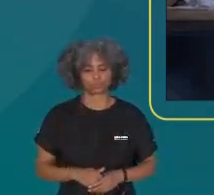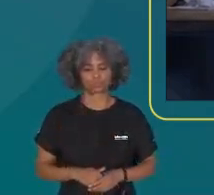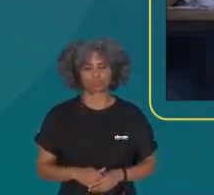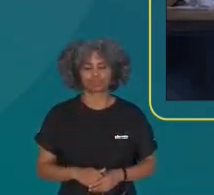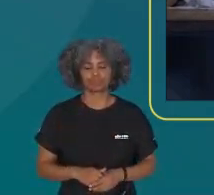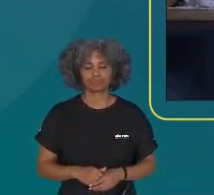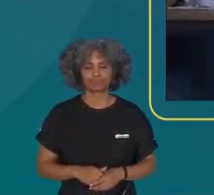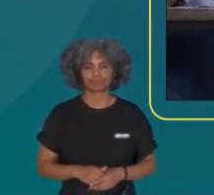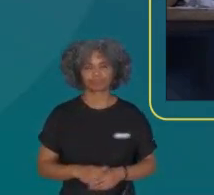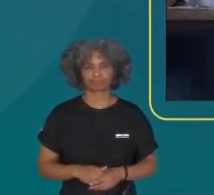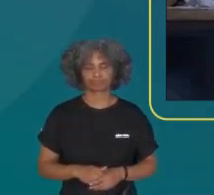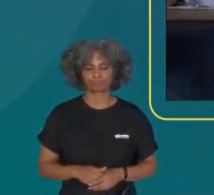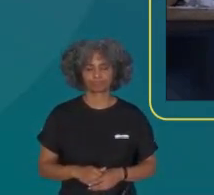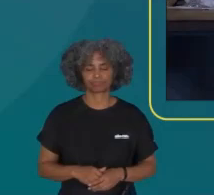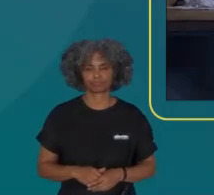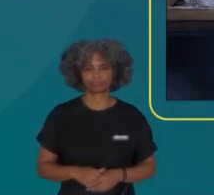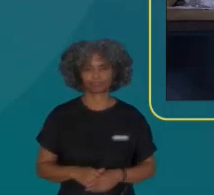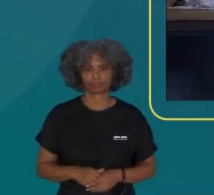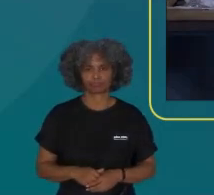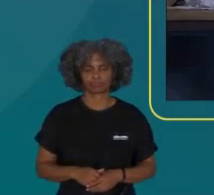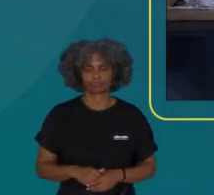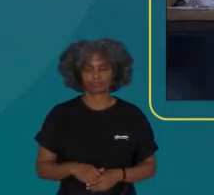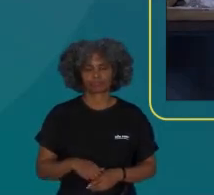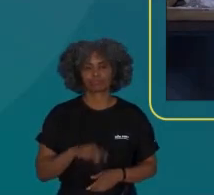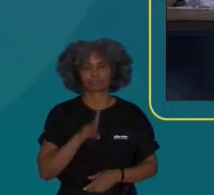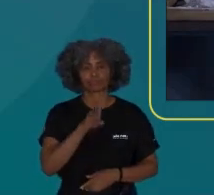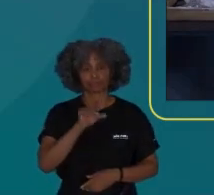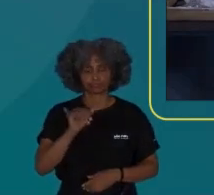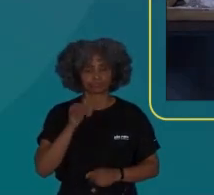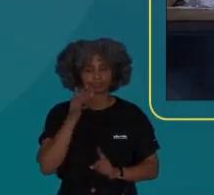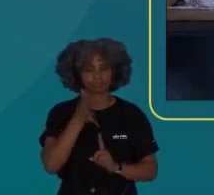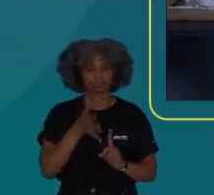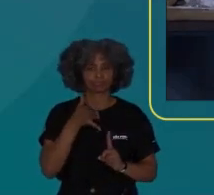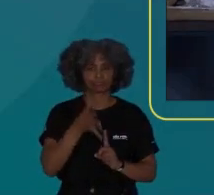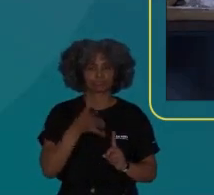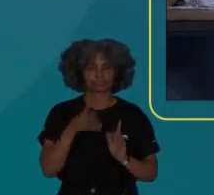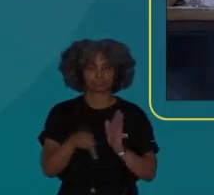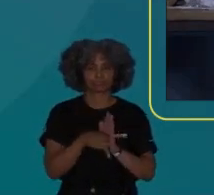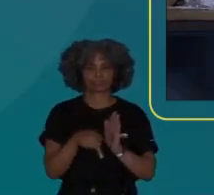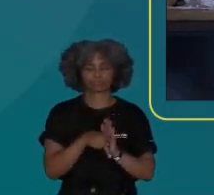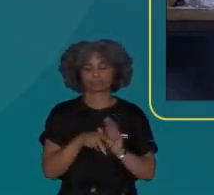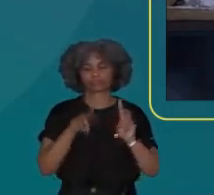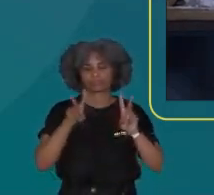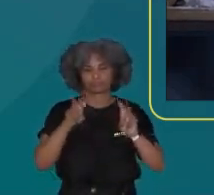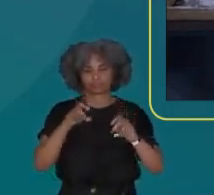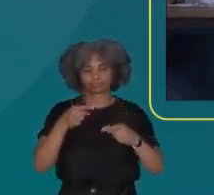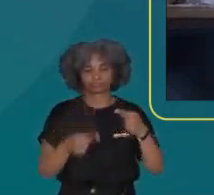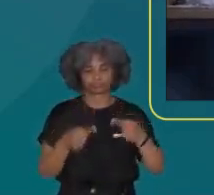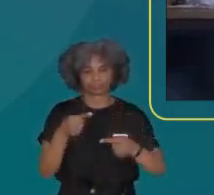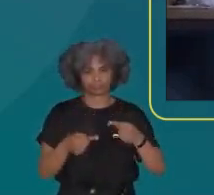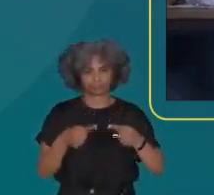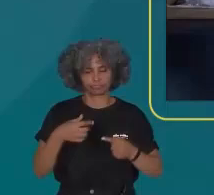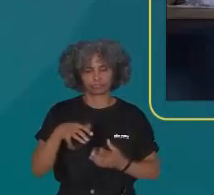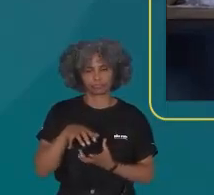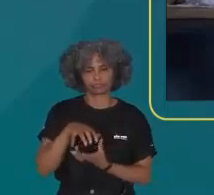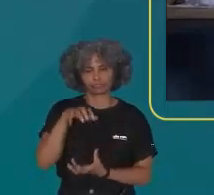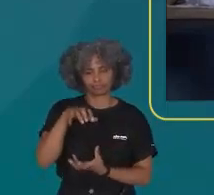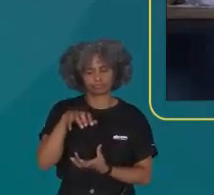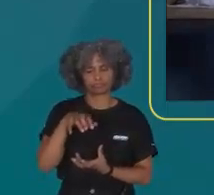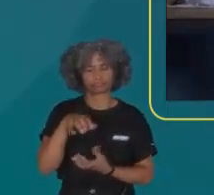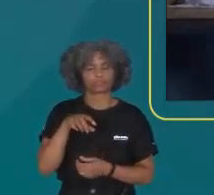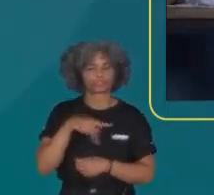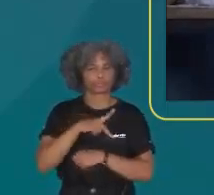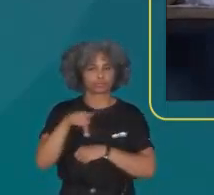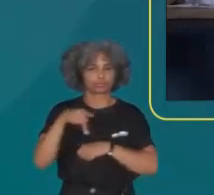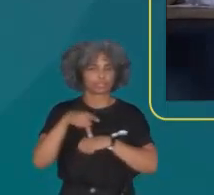Senior Policy Strategist of Austin, Texas in the United States. Today, there are numerous collaborative initiatives that ensure